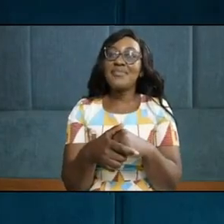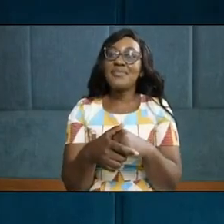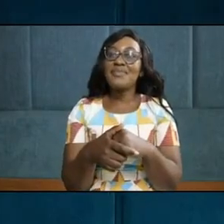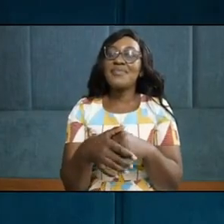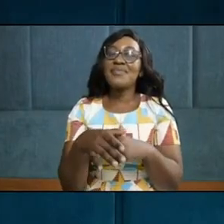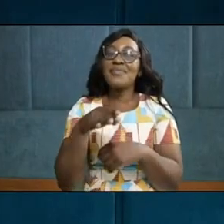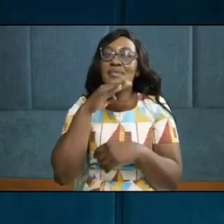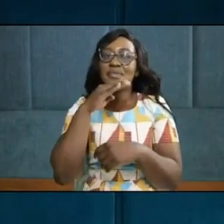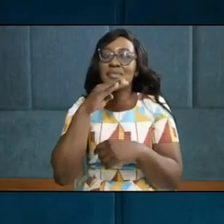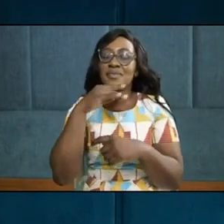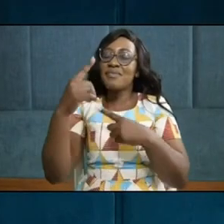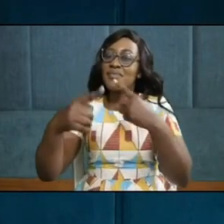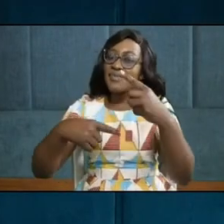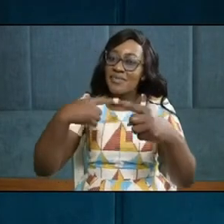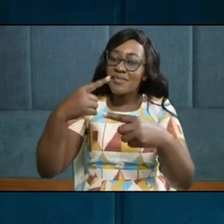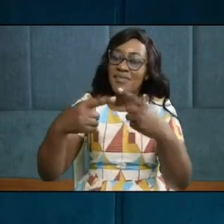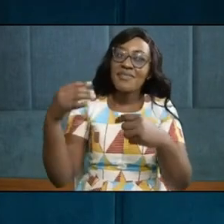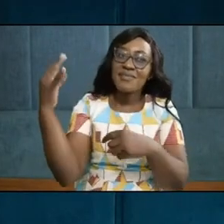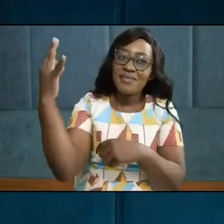Paul went on preaching.